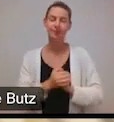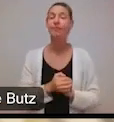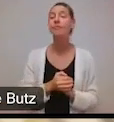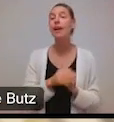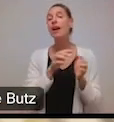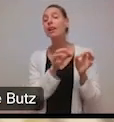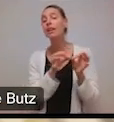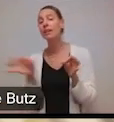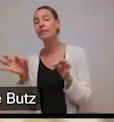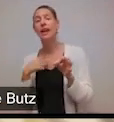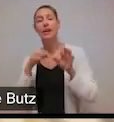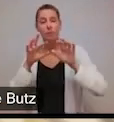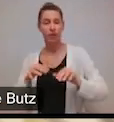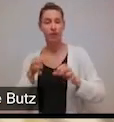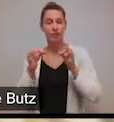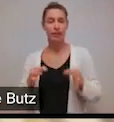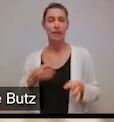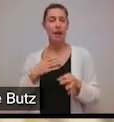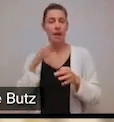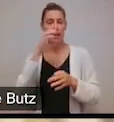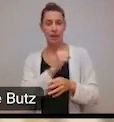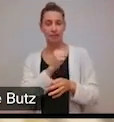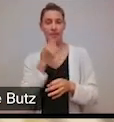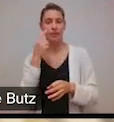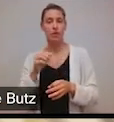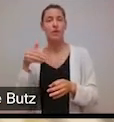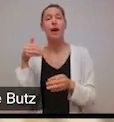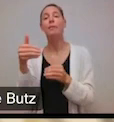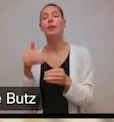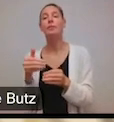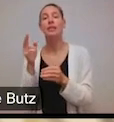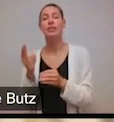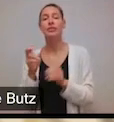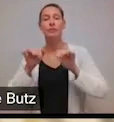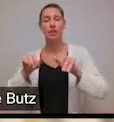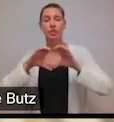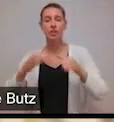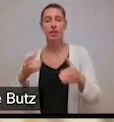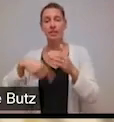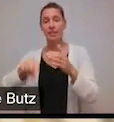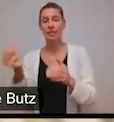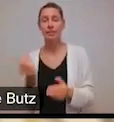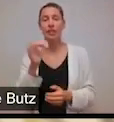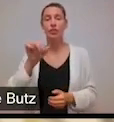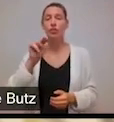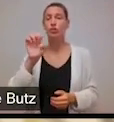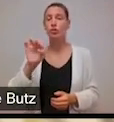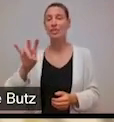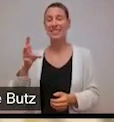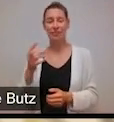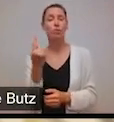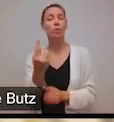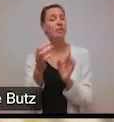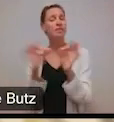absence in our upcoming History of Magic class next Monday, June 7th. That's one sentence clearly describing what this email is